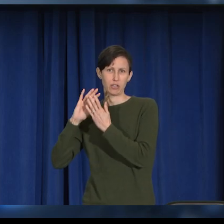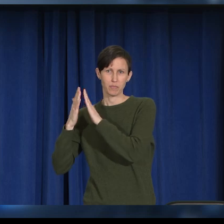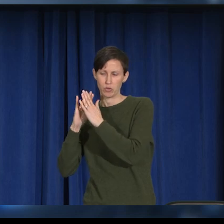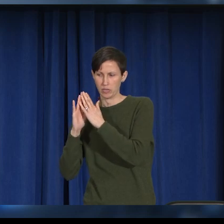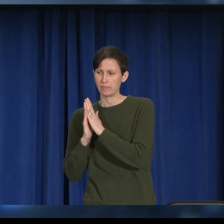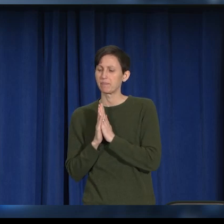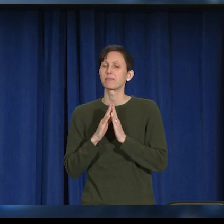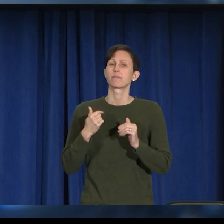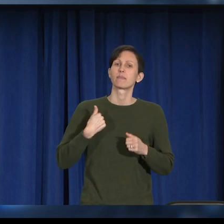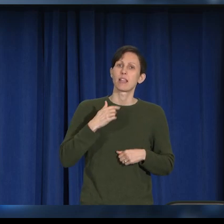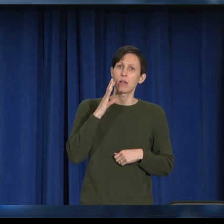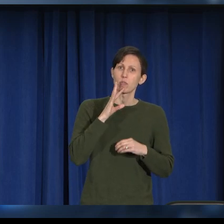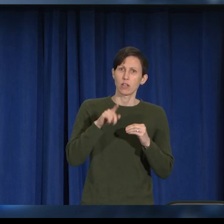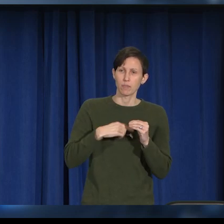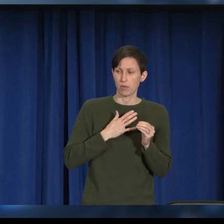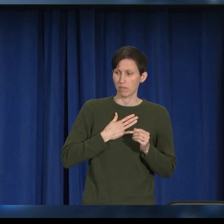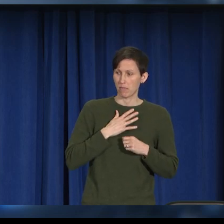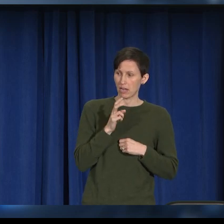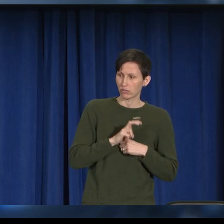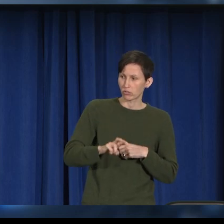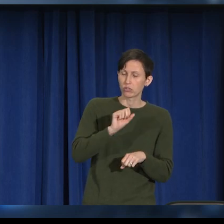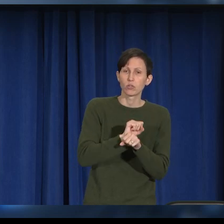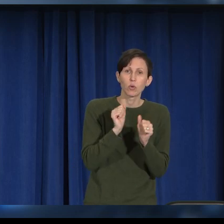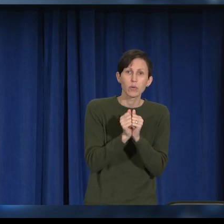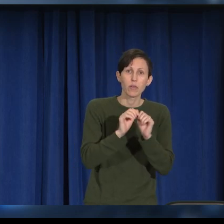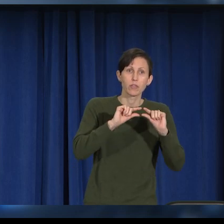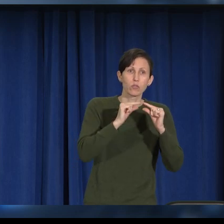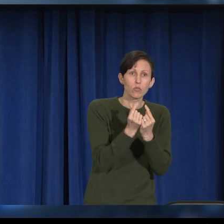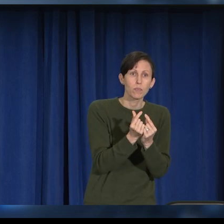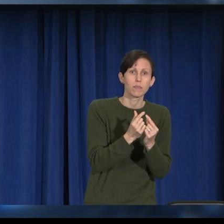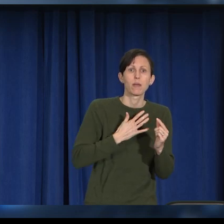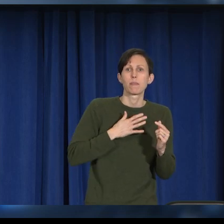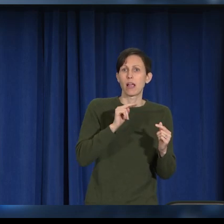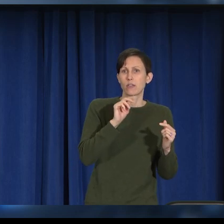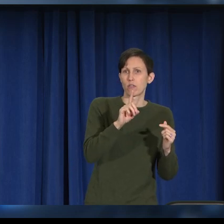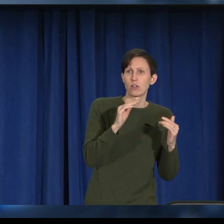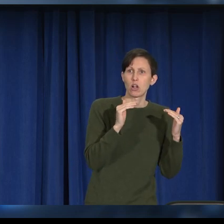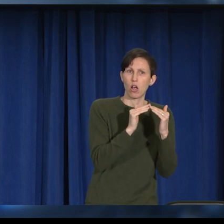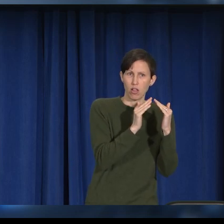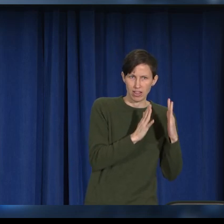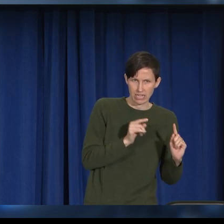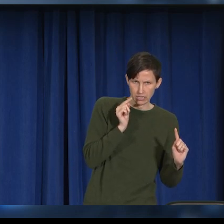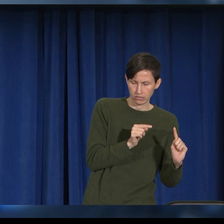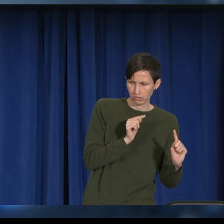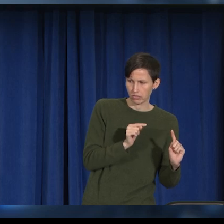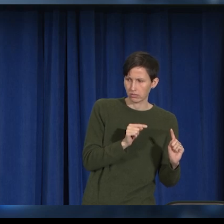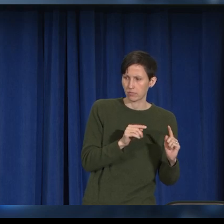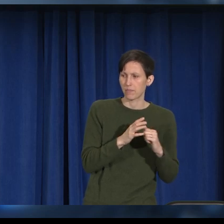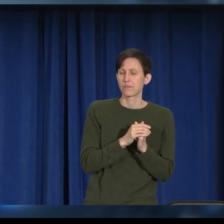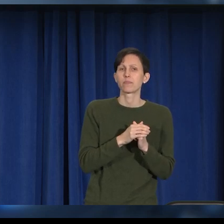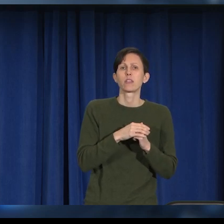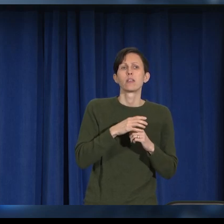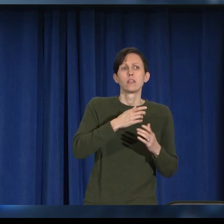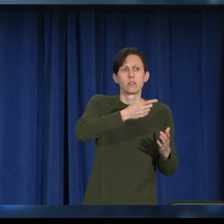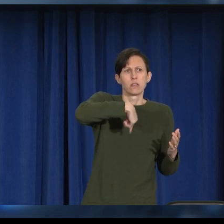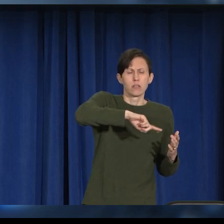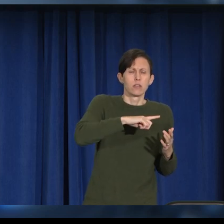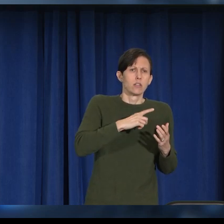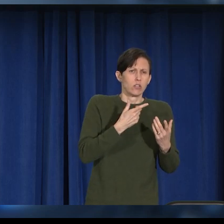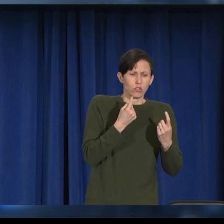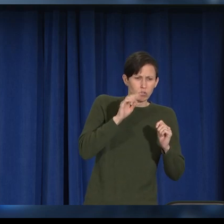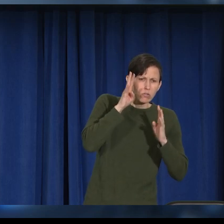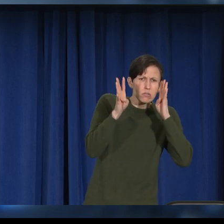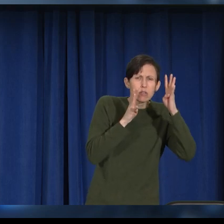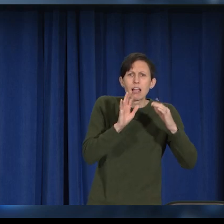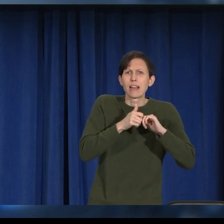about my journey working with a group of my neurodivergent colleagues in trying to be creative in how we